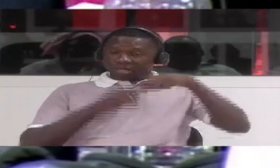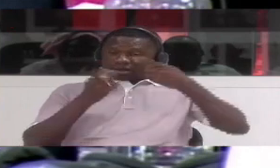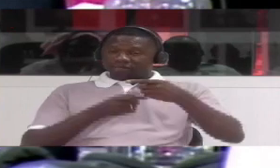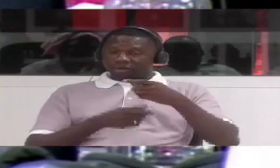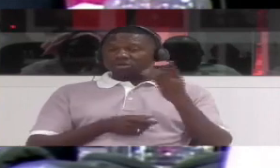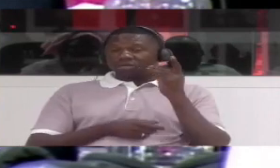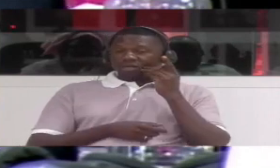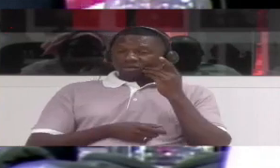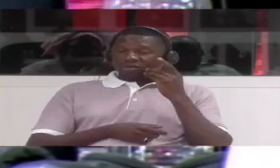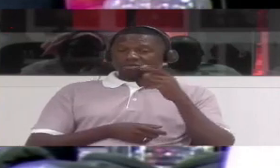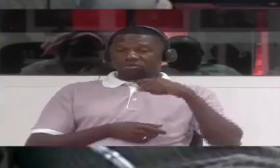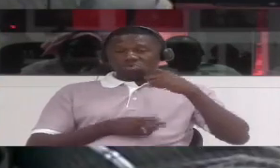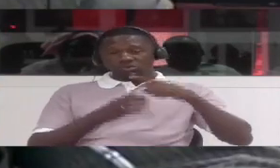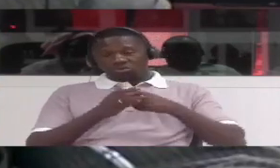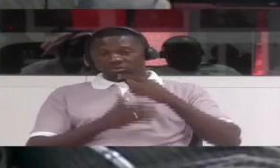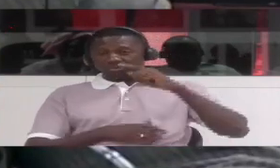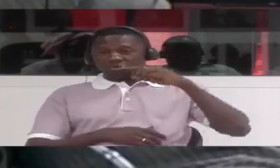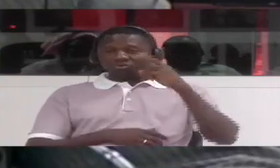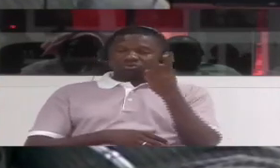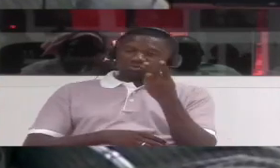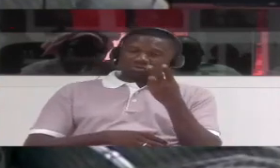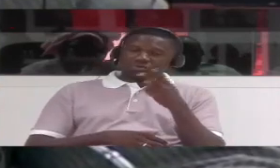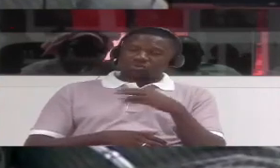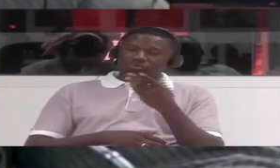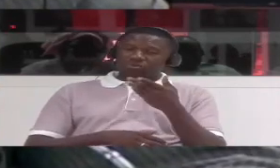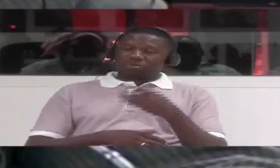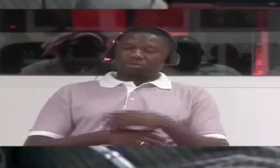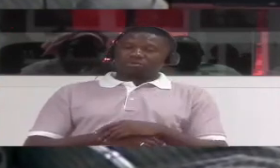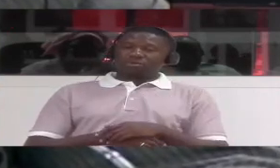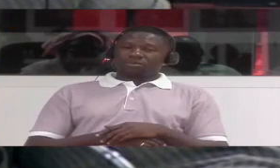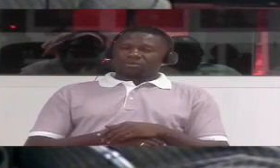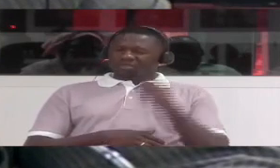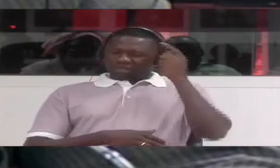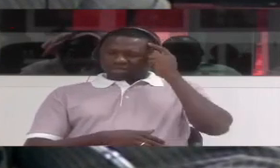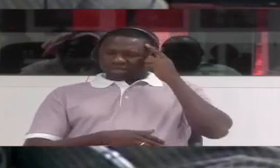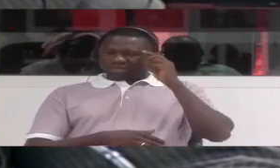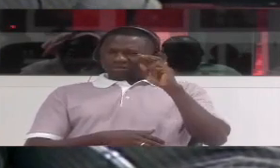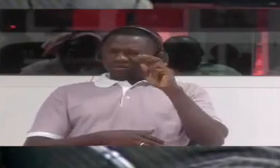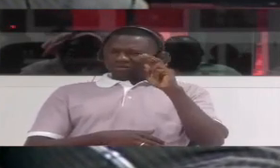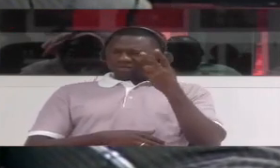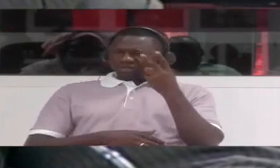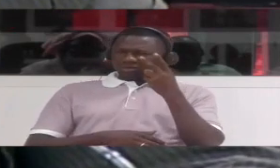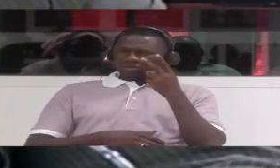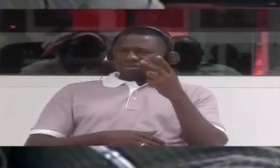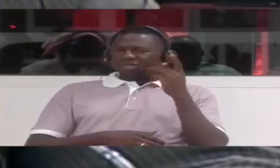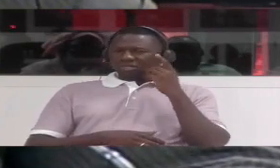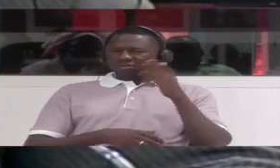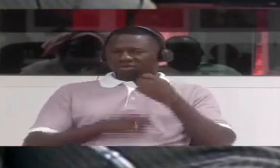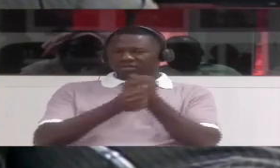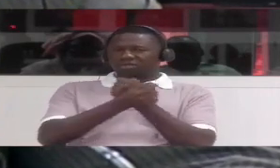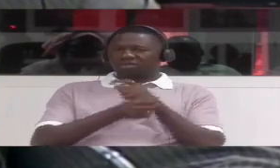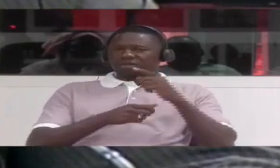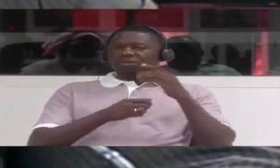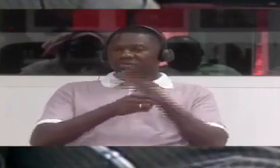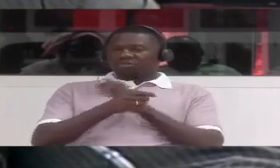or two? I think the second day of my arrest was the day, it was suddenly before my torture that we